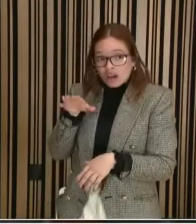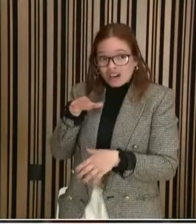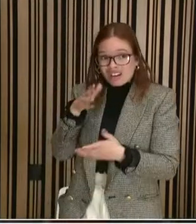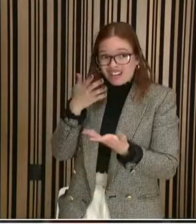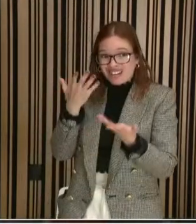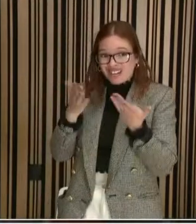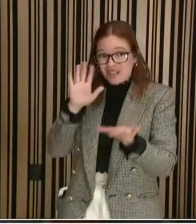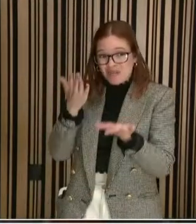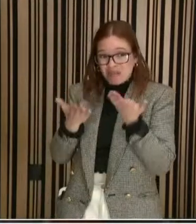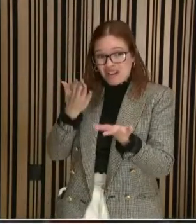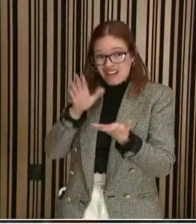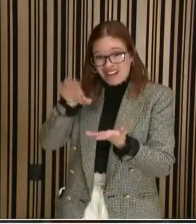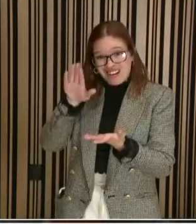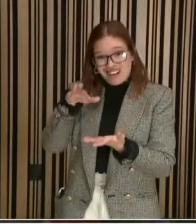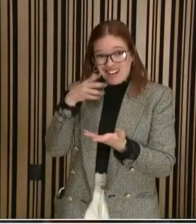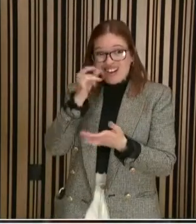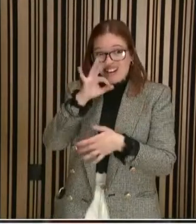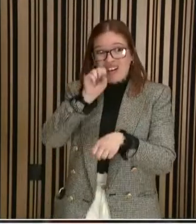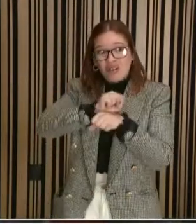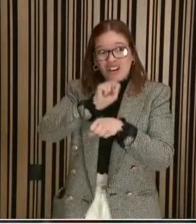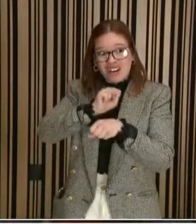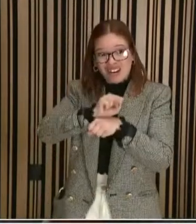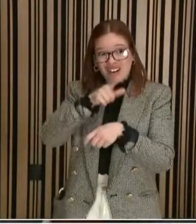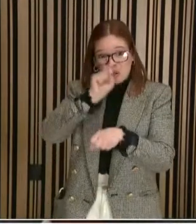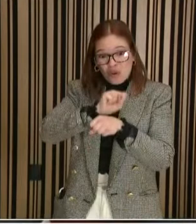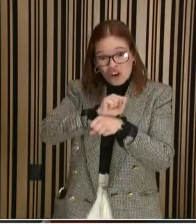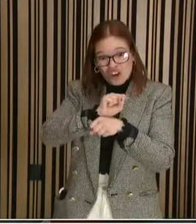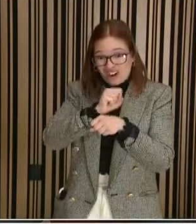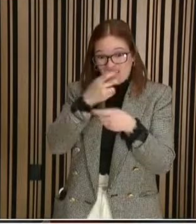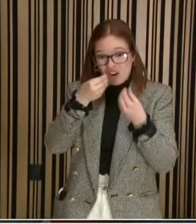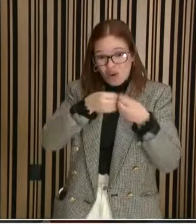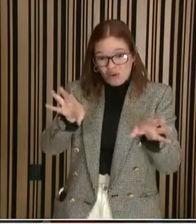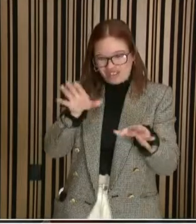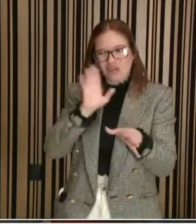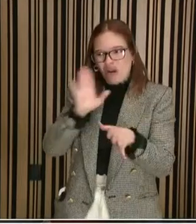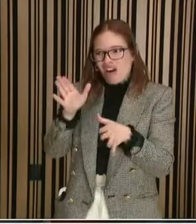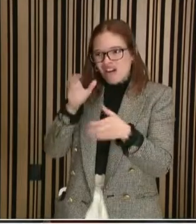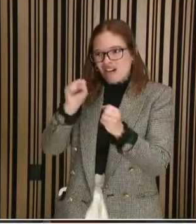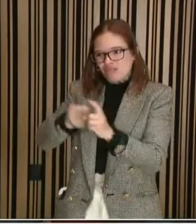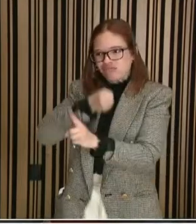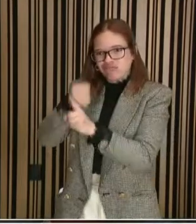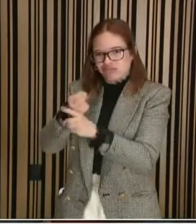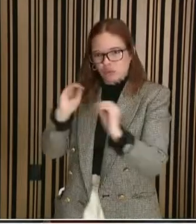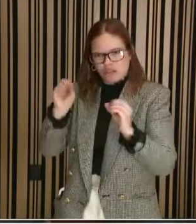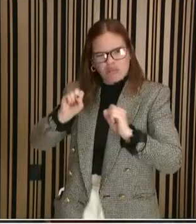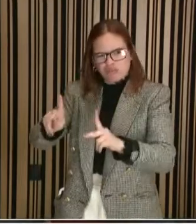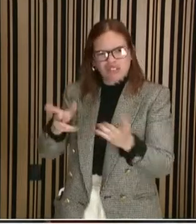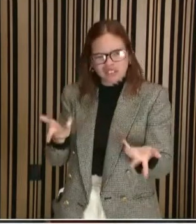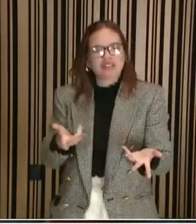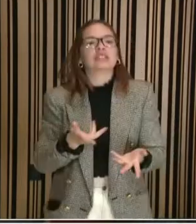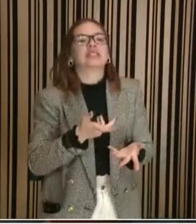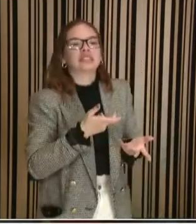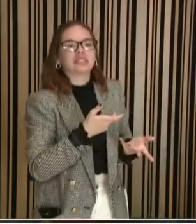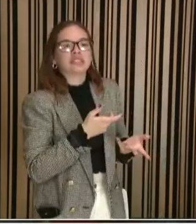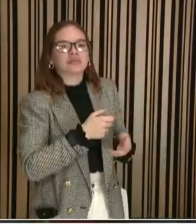budget cuts. It is possible, but WMATA, probably the most